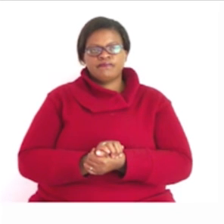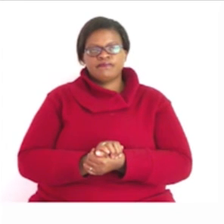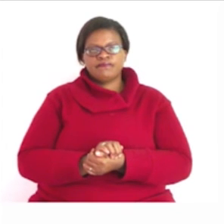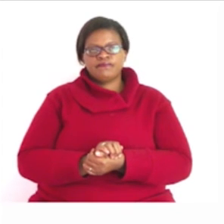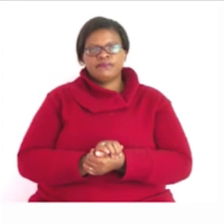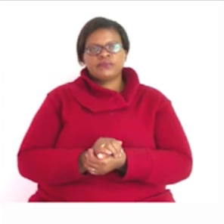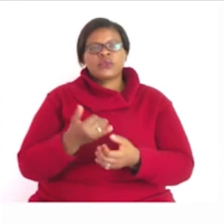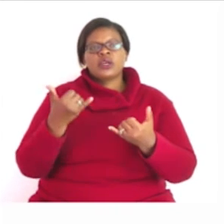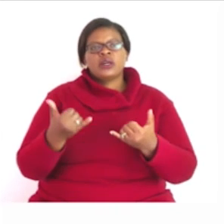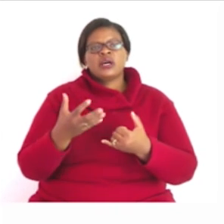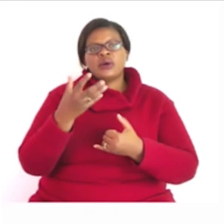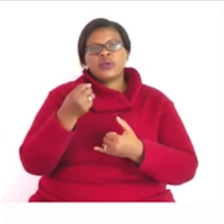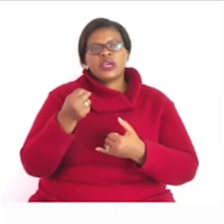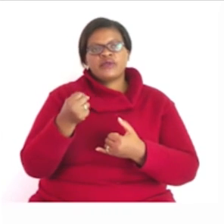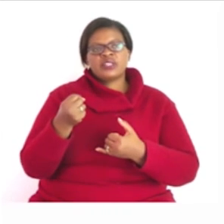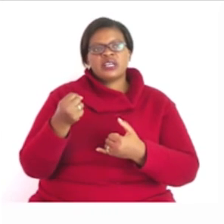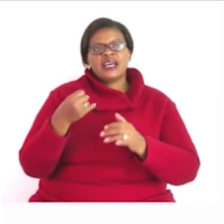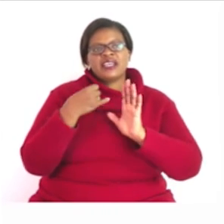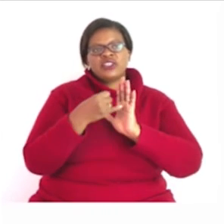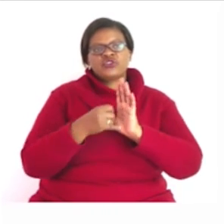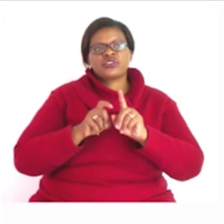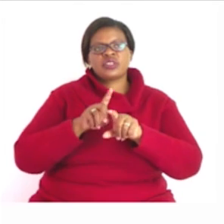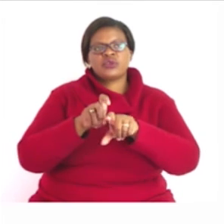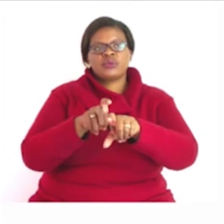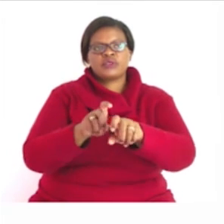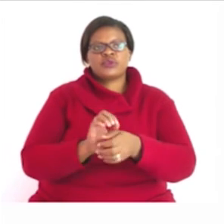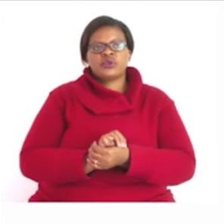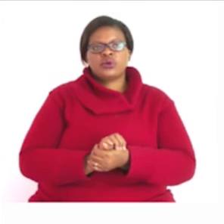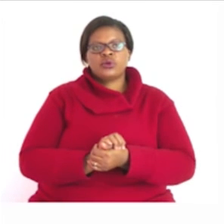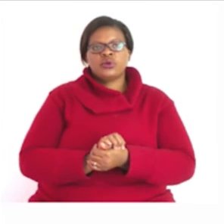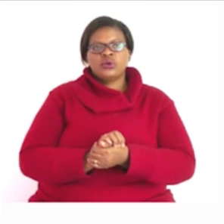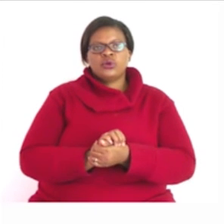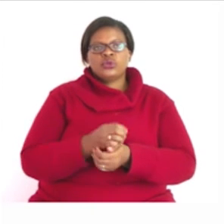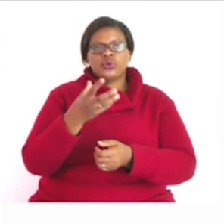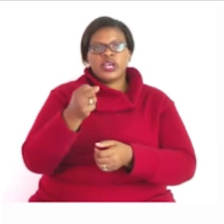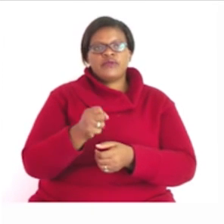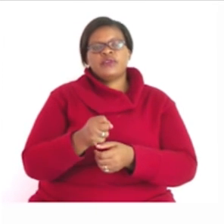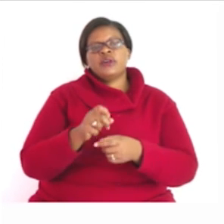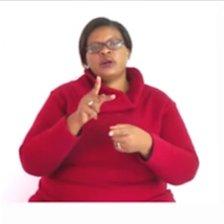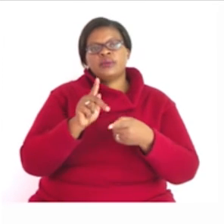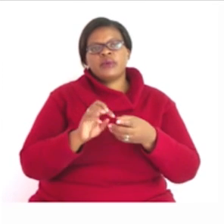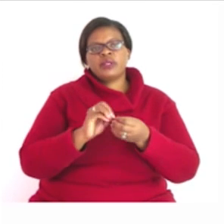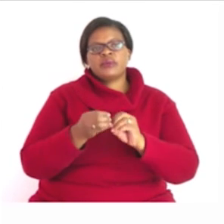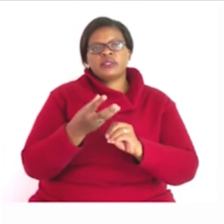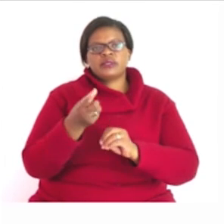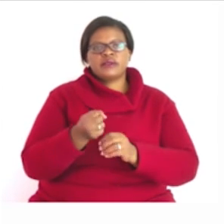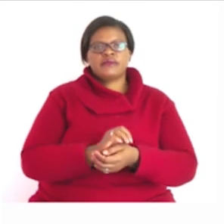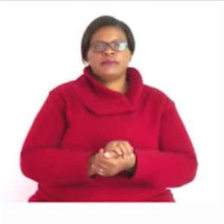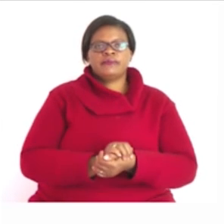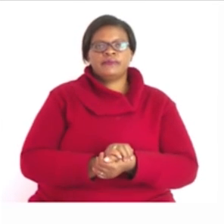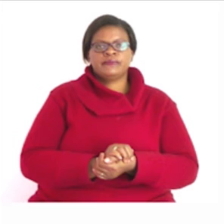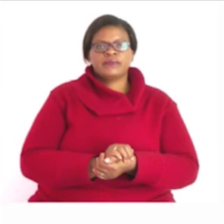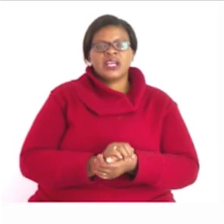Now, there are certain instructions that we need to carry out so that we can discover our prime numbers. And at the